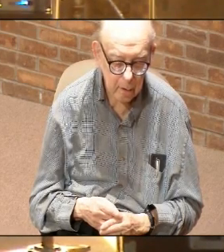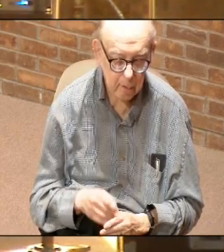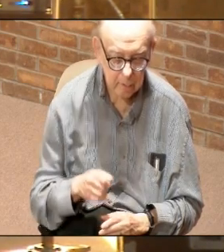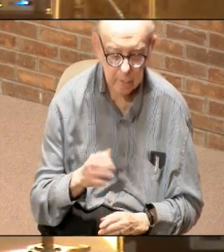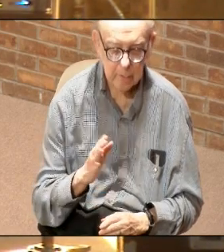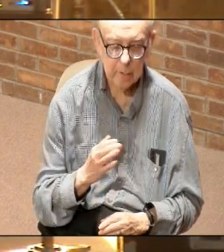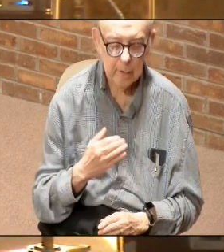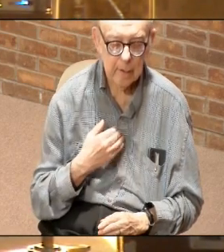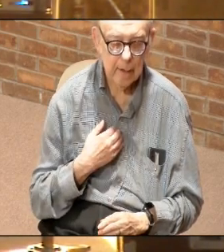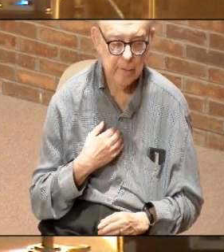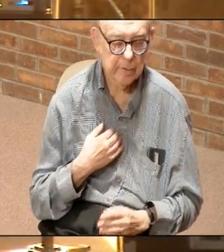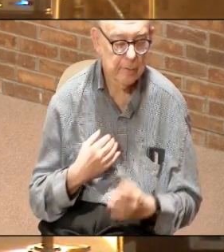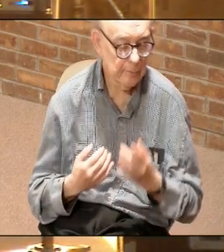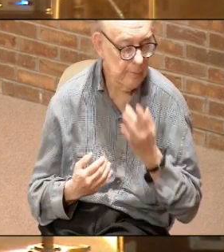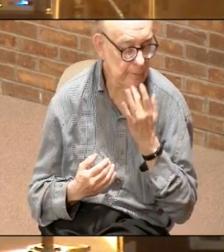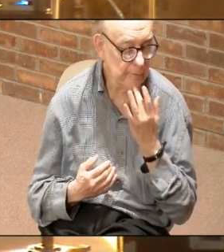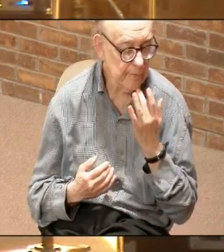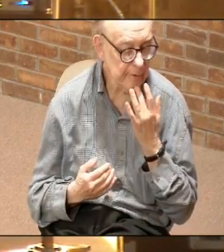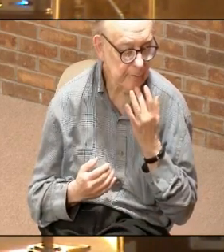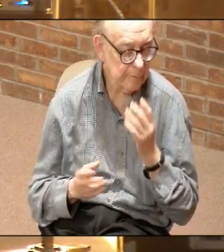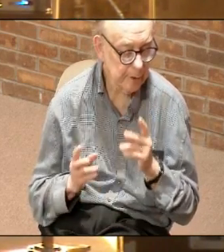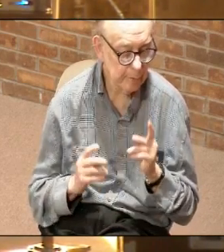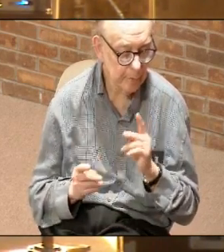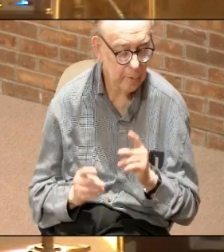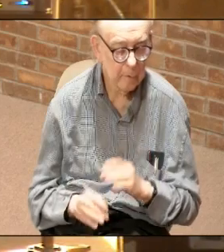God has favorites.